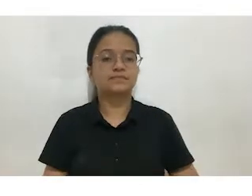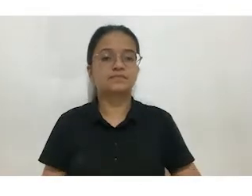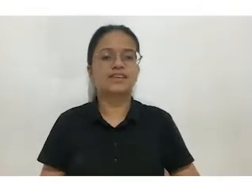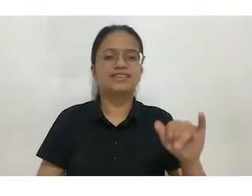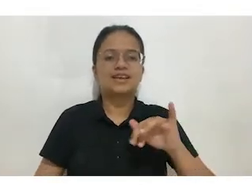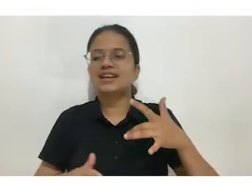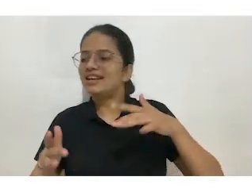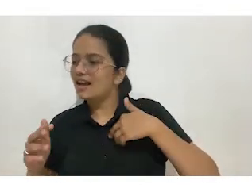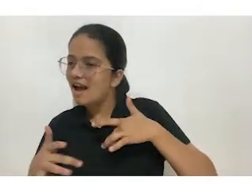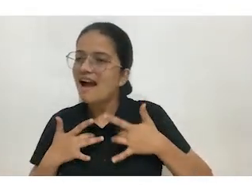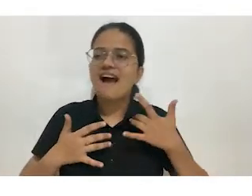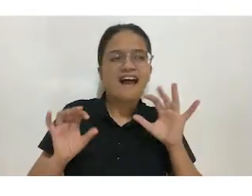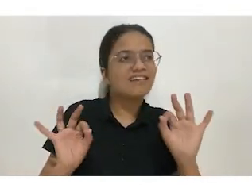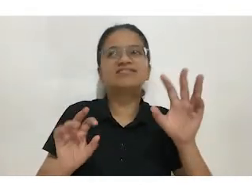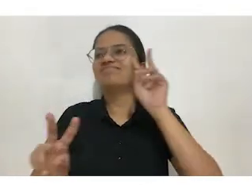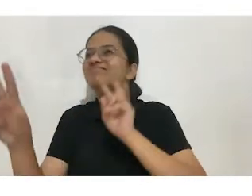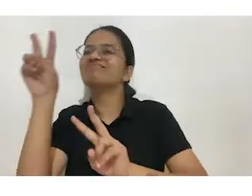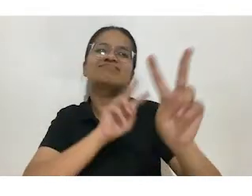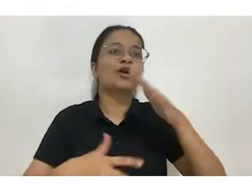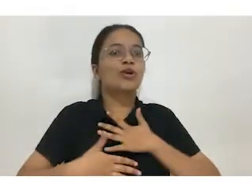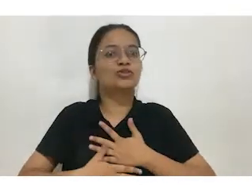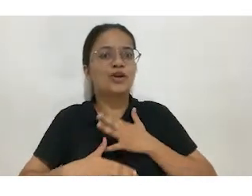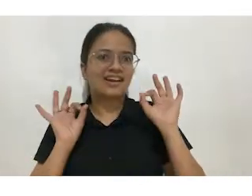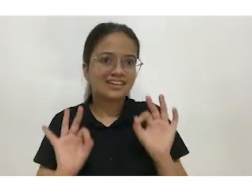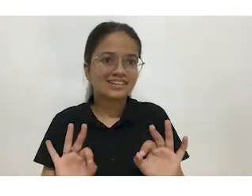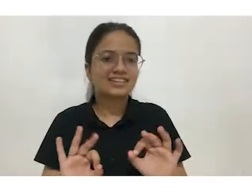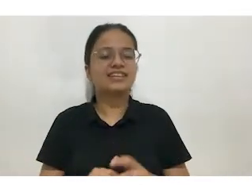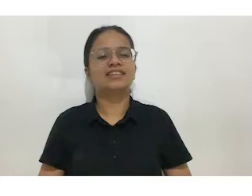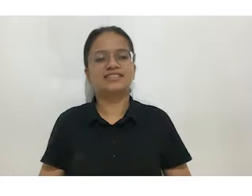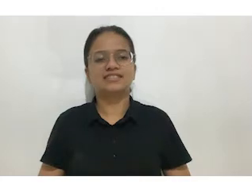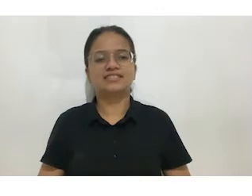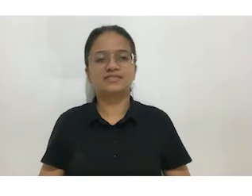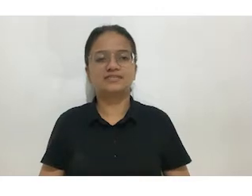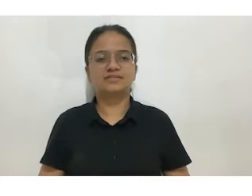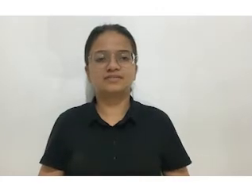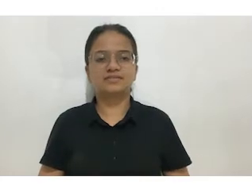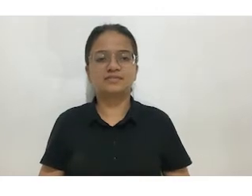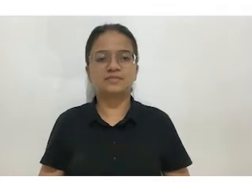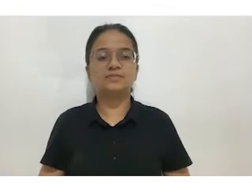as a fun place to go to and enjoy. Without that, it fails.